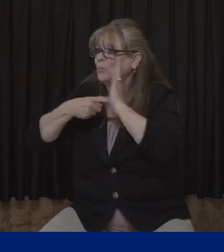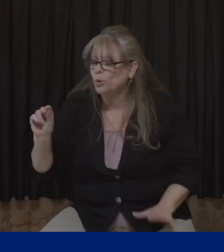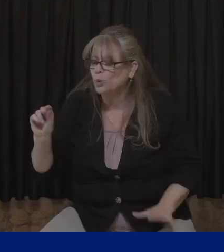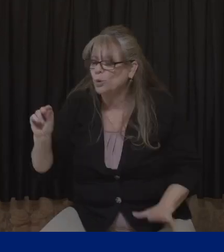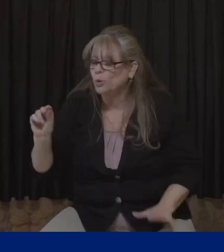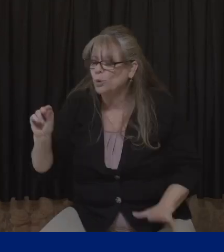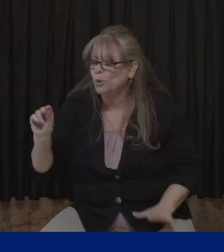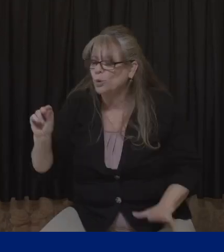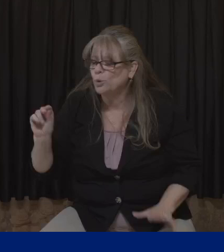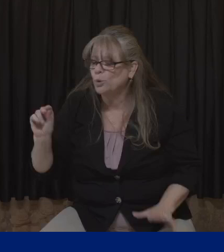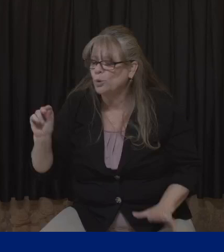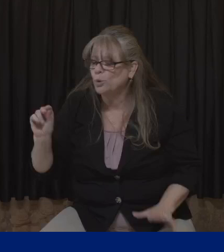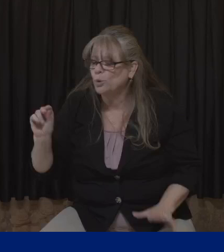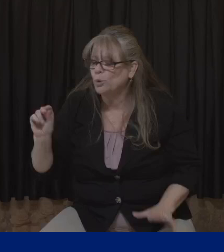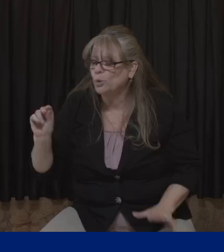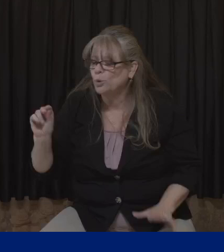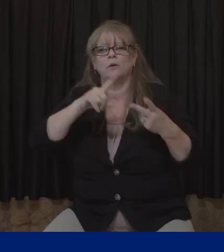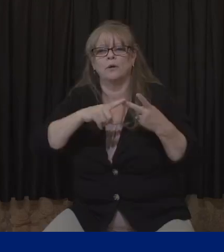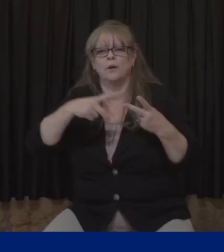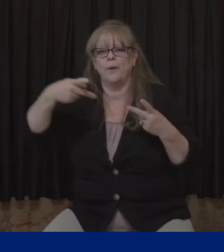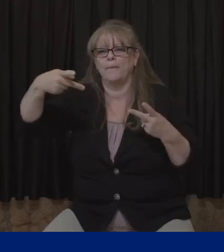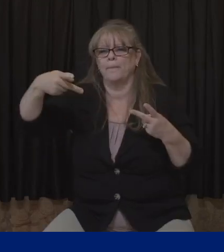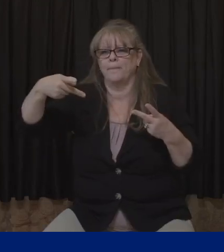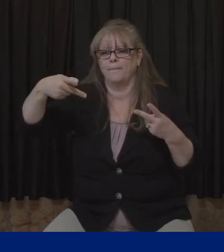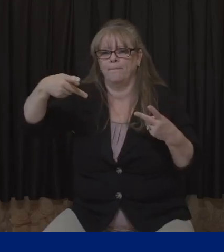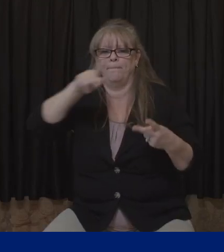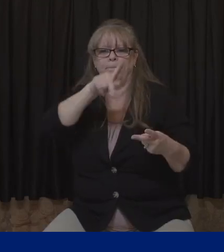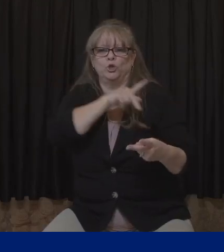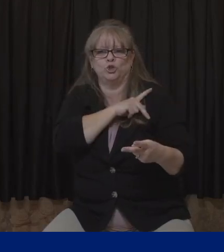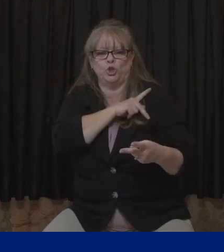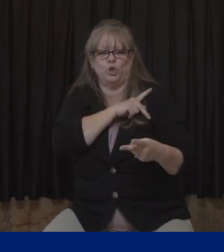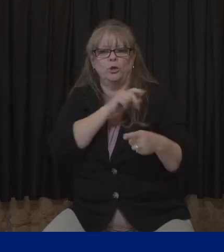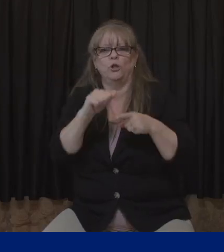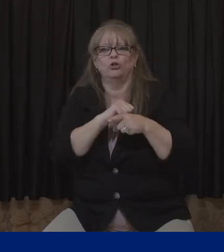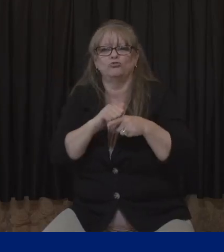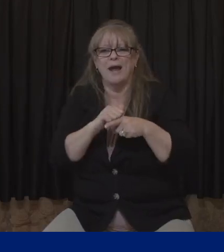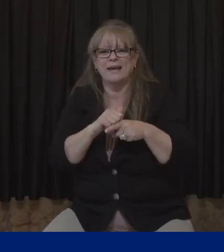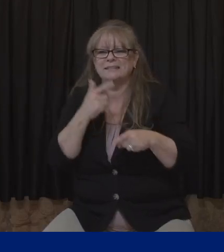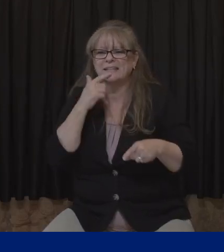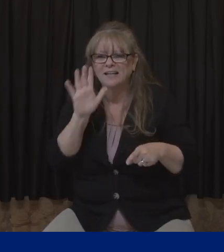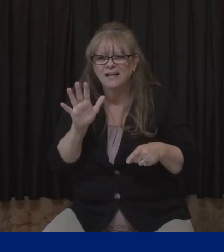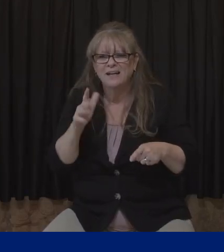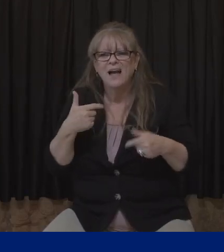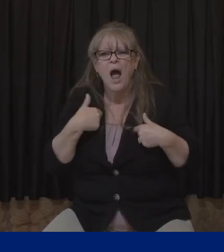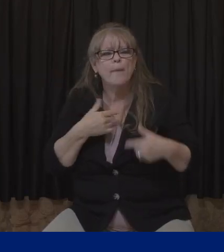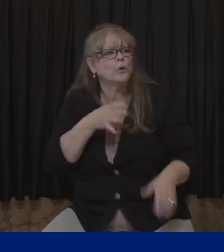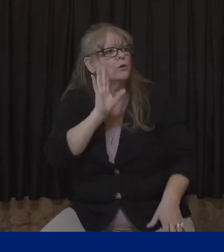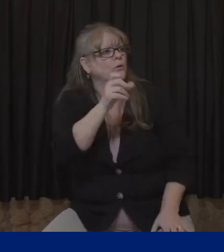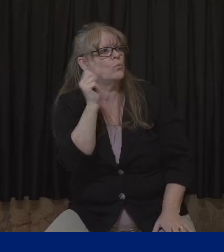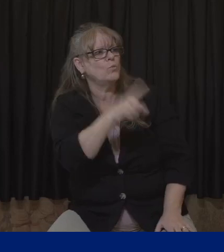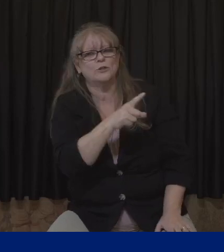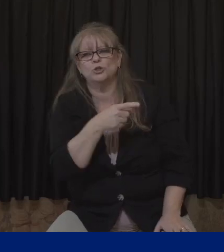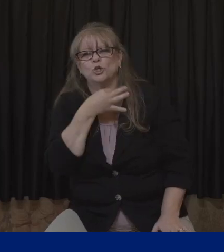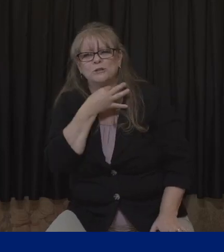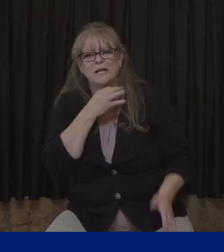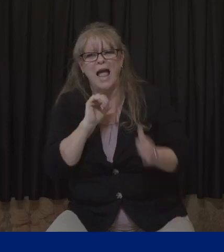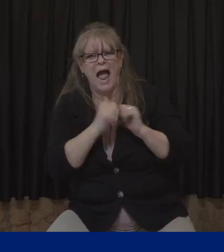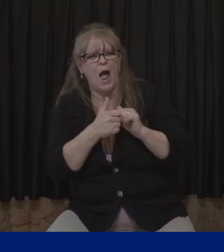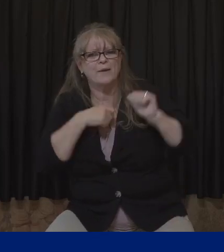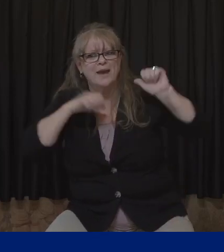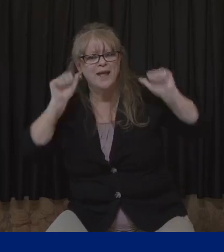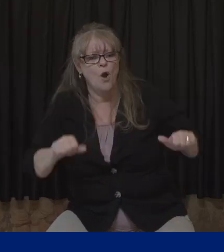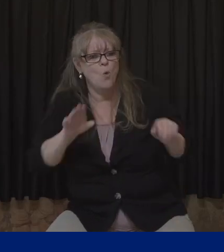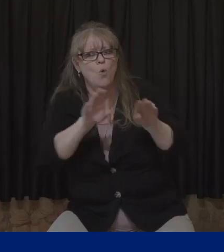personal training, I have zero directive as to what requirements I have to follow to reopen those services or prepare to reopen those services as of May